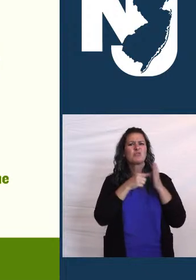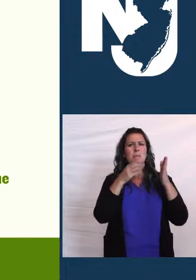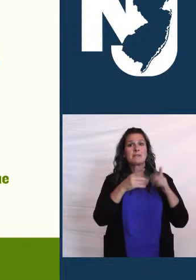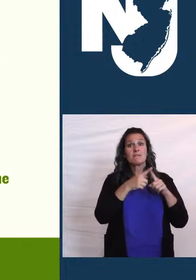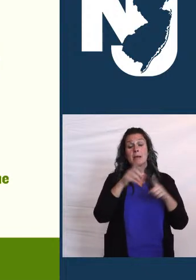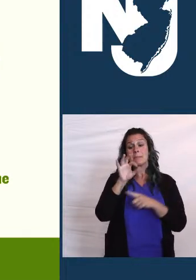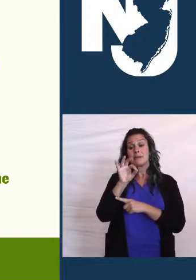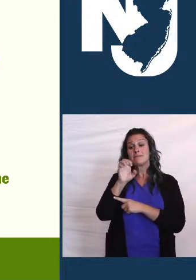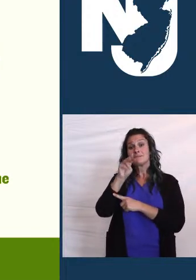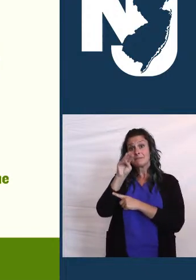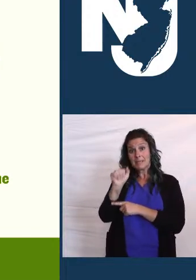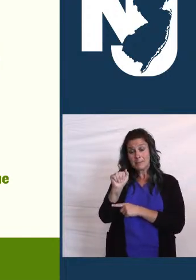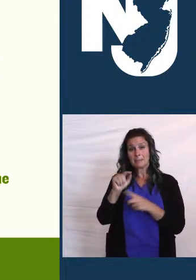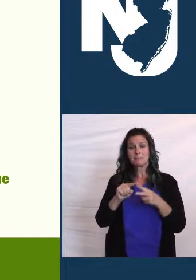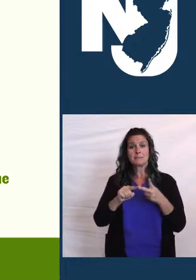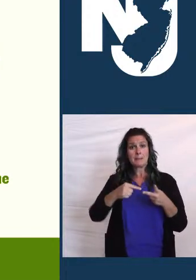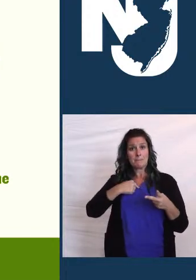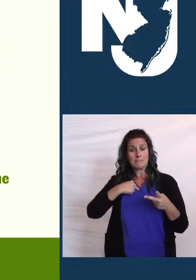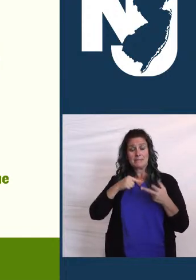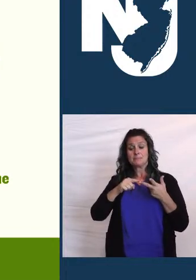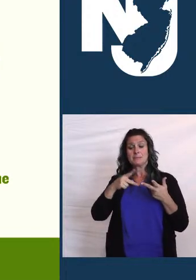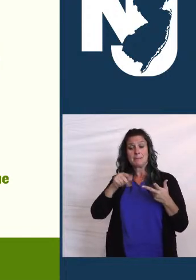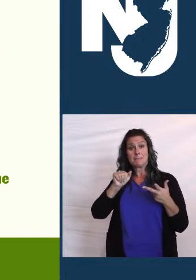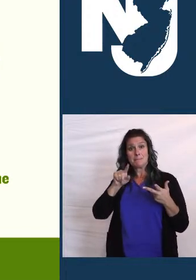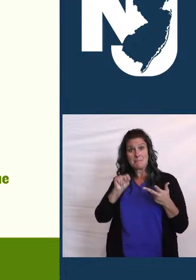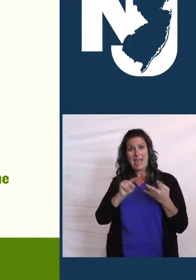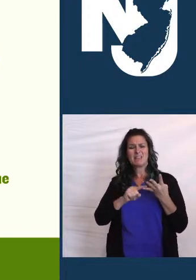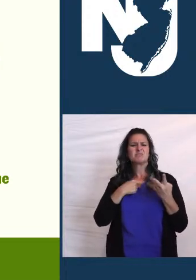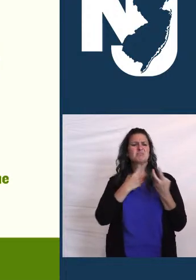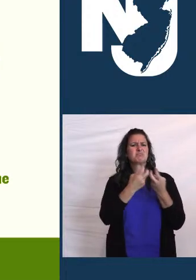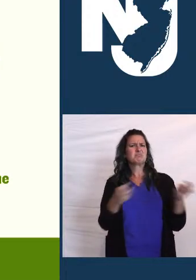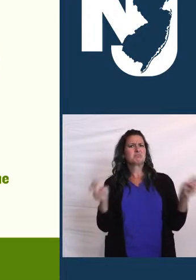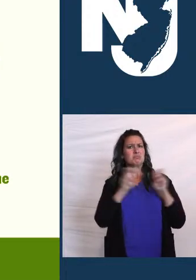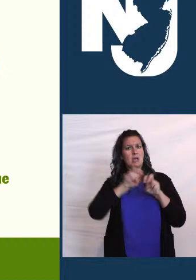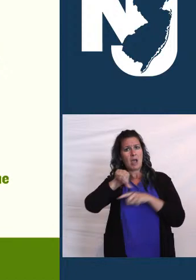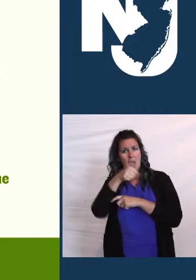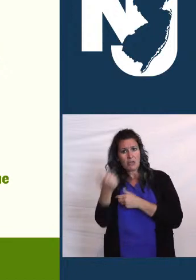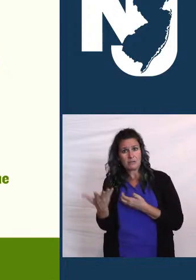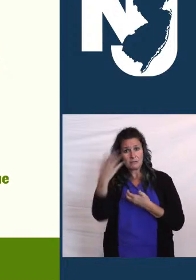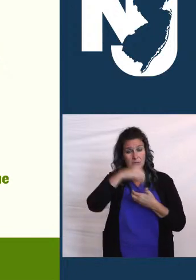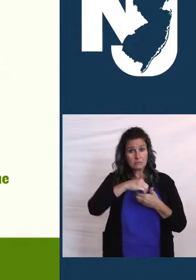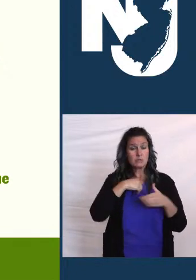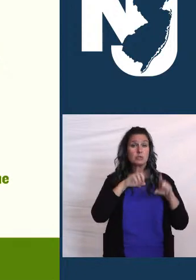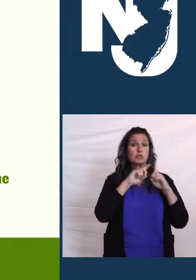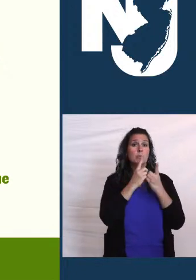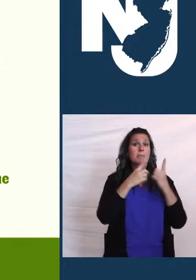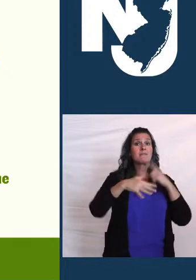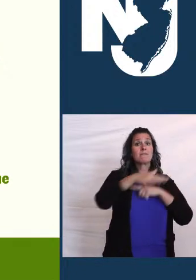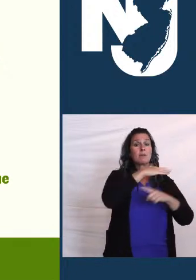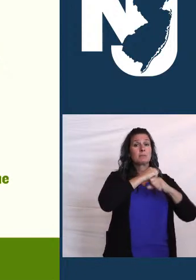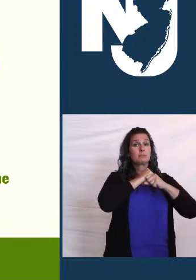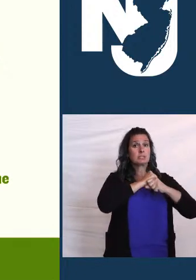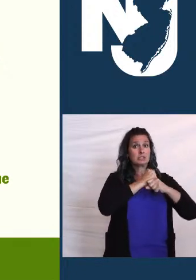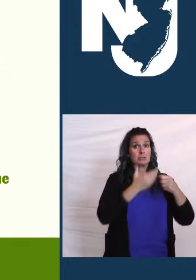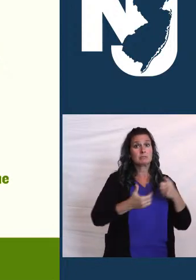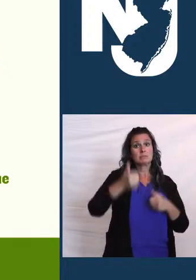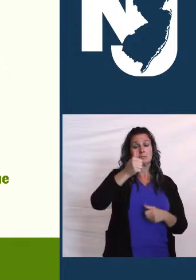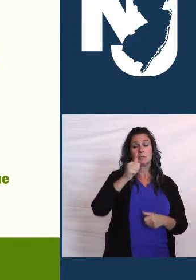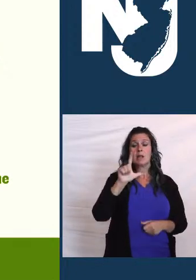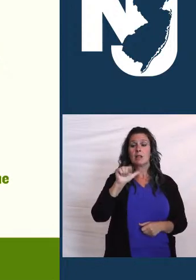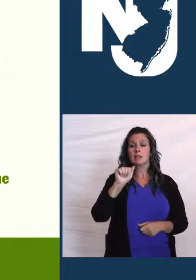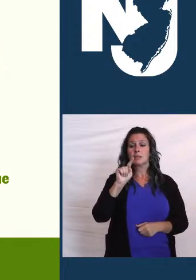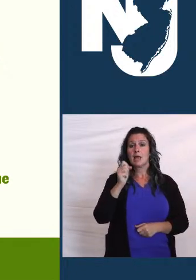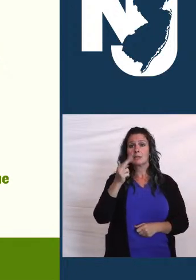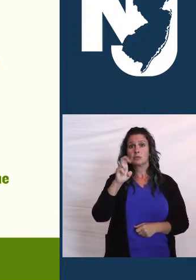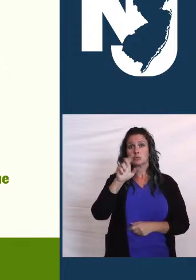FEMA, along with several members of the cabinet, including the Department of Environmental Protection Commissioner Sean